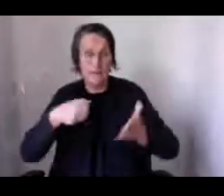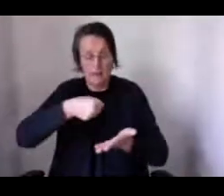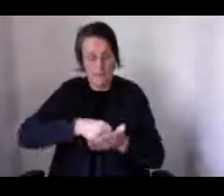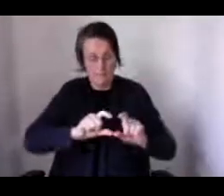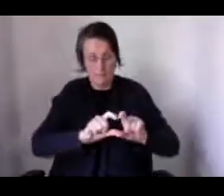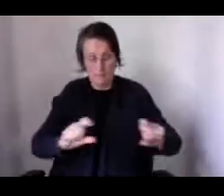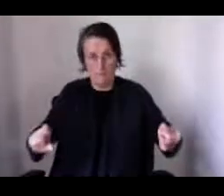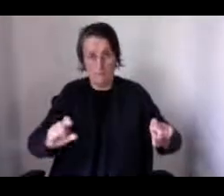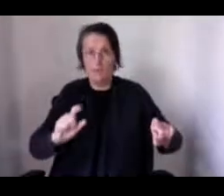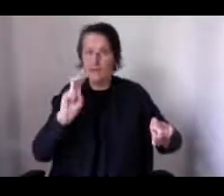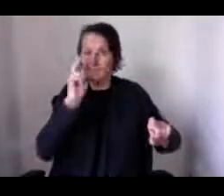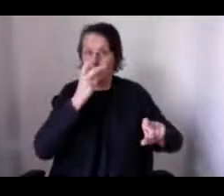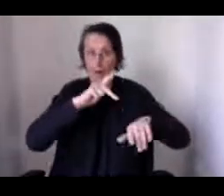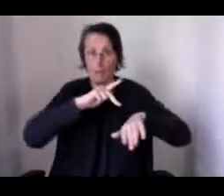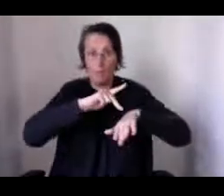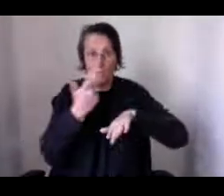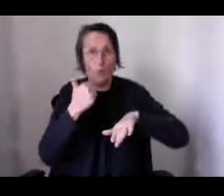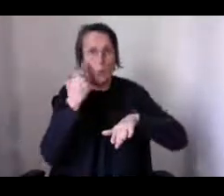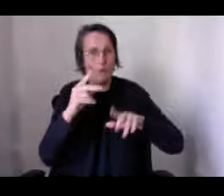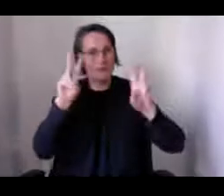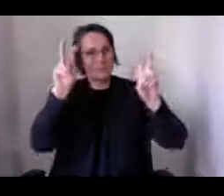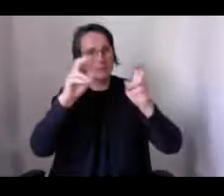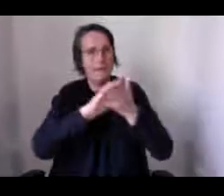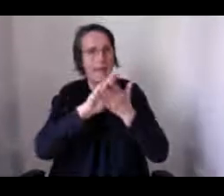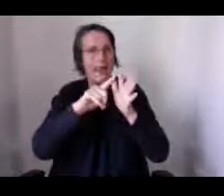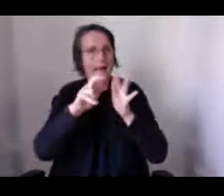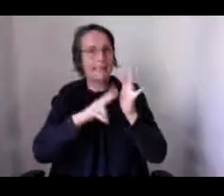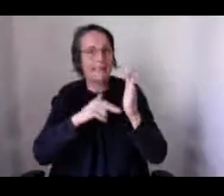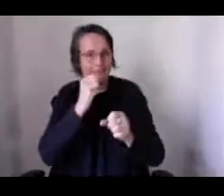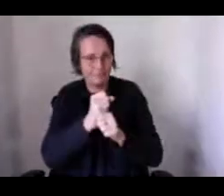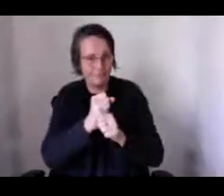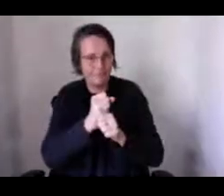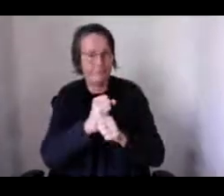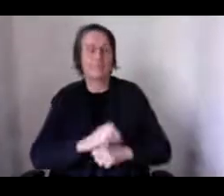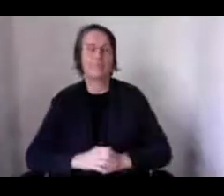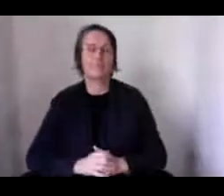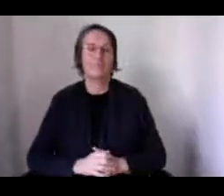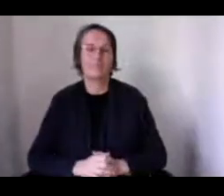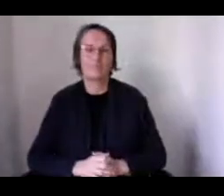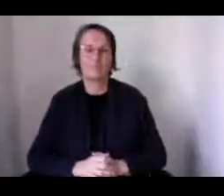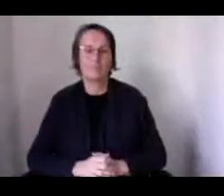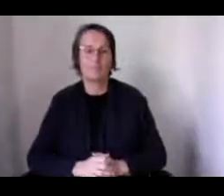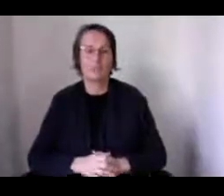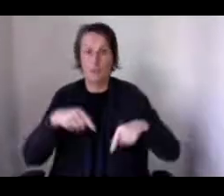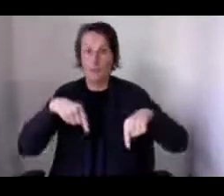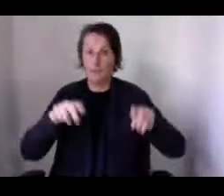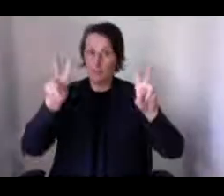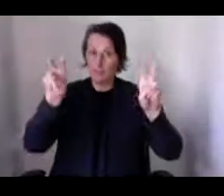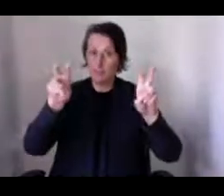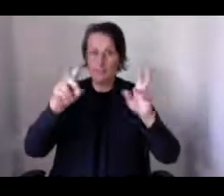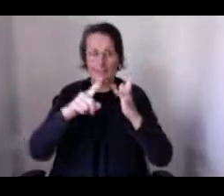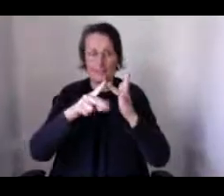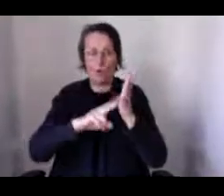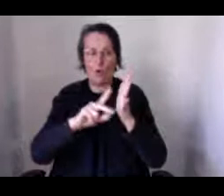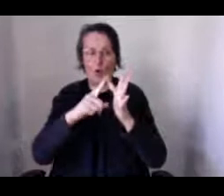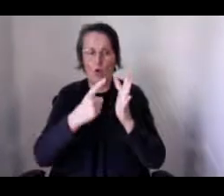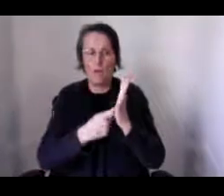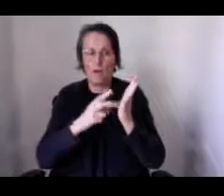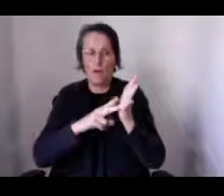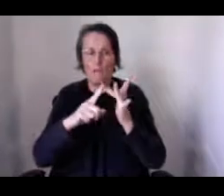dark blue banner has the heading of each slide in light blue and white writing. The heading of this slide is Overview. So during